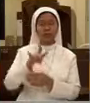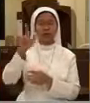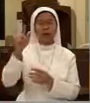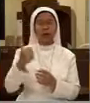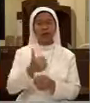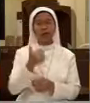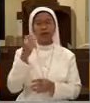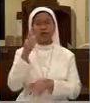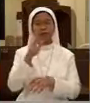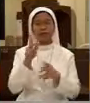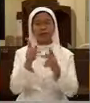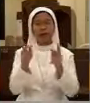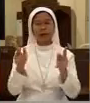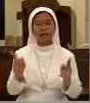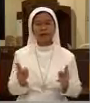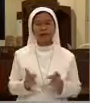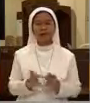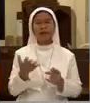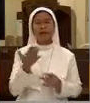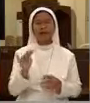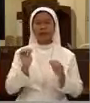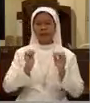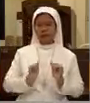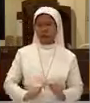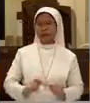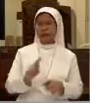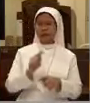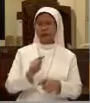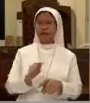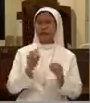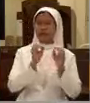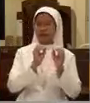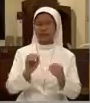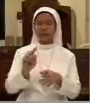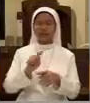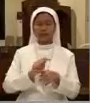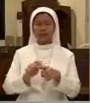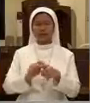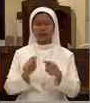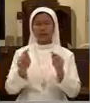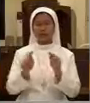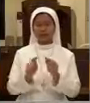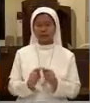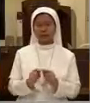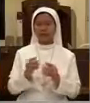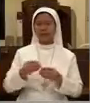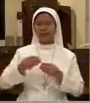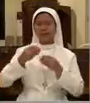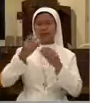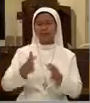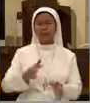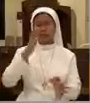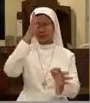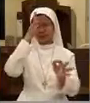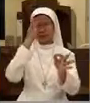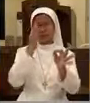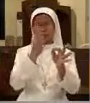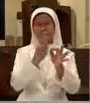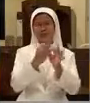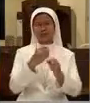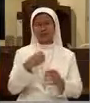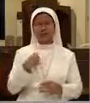other places, they already are trained to transmit the faith.